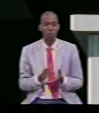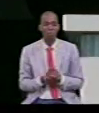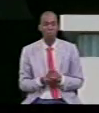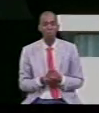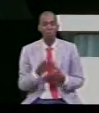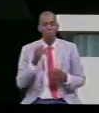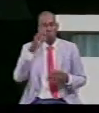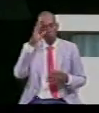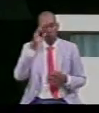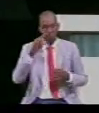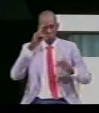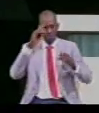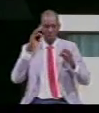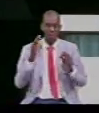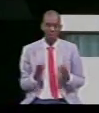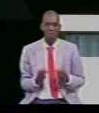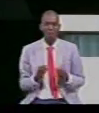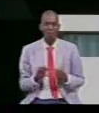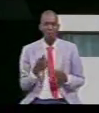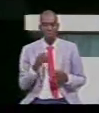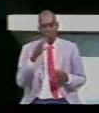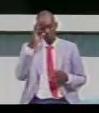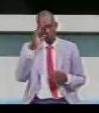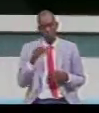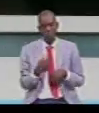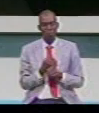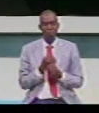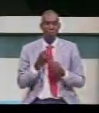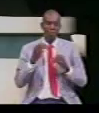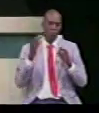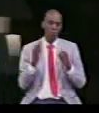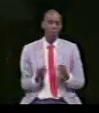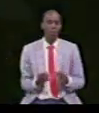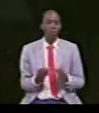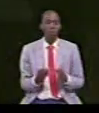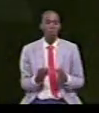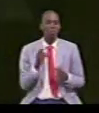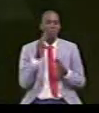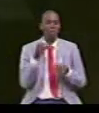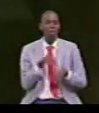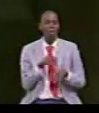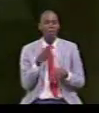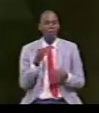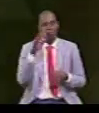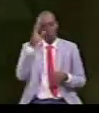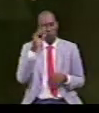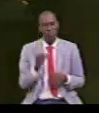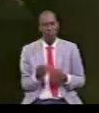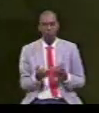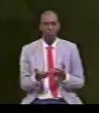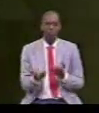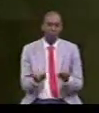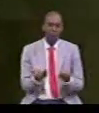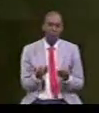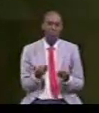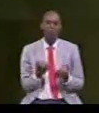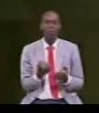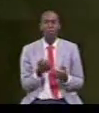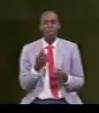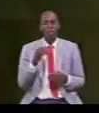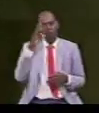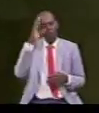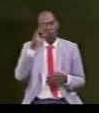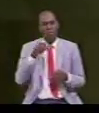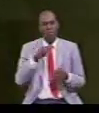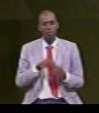at the men decisive. Look at the men desirous. Look at the men in